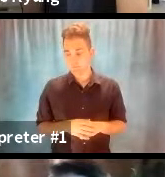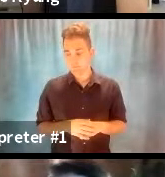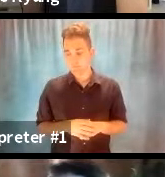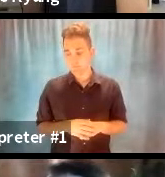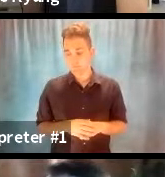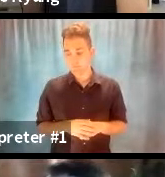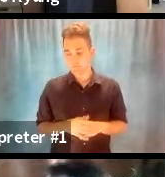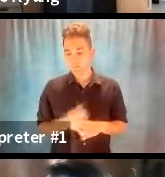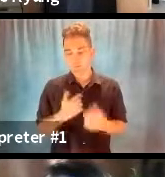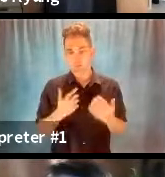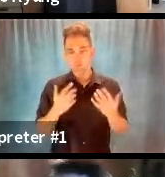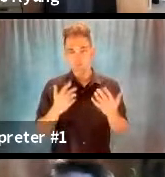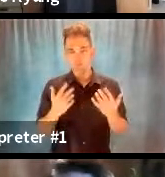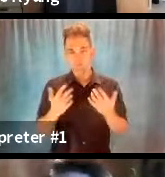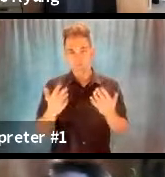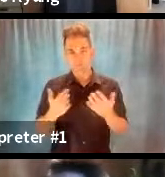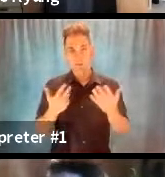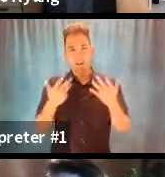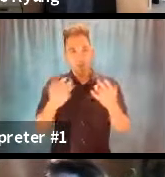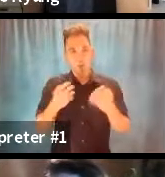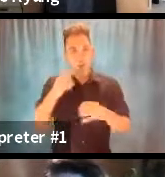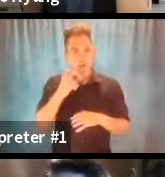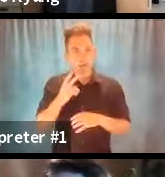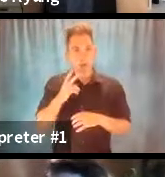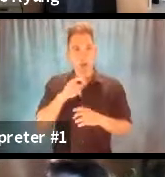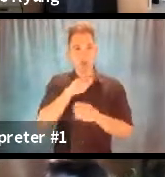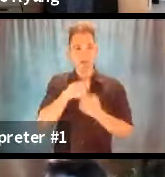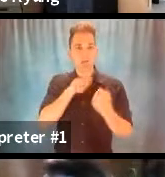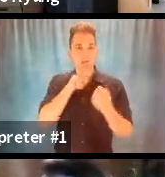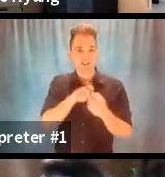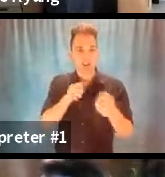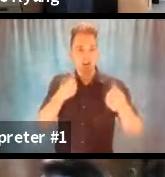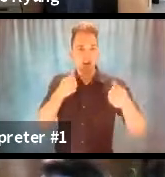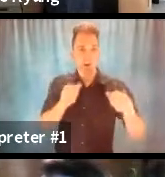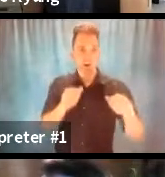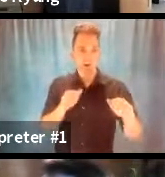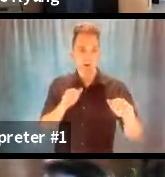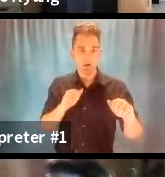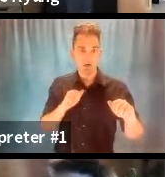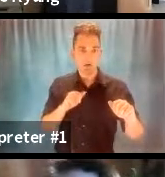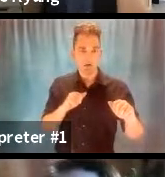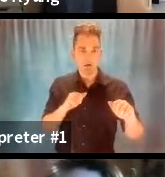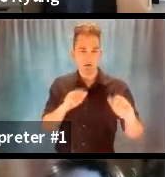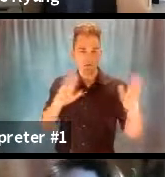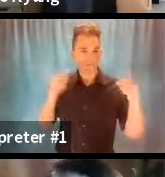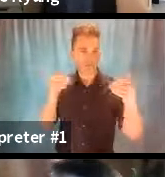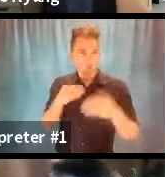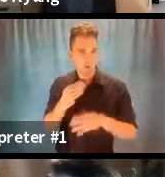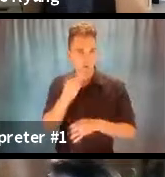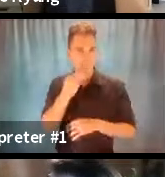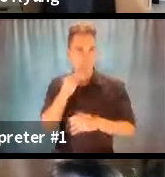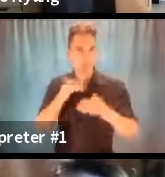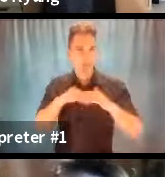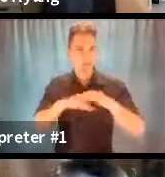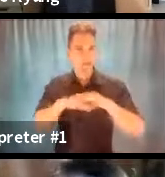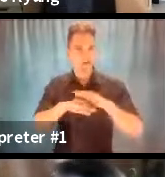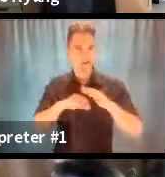effort that just that focuses also on the food access, making sure that we're not just